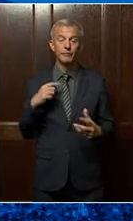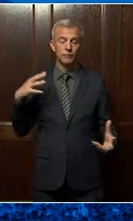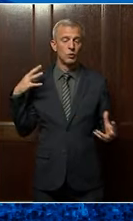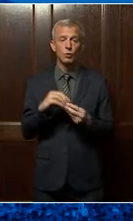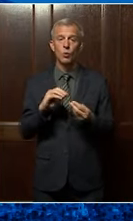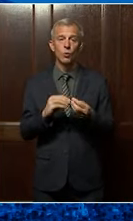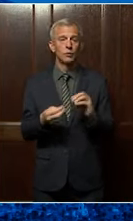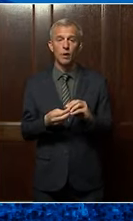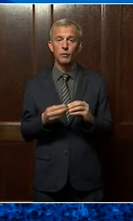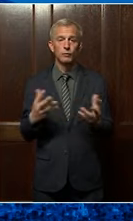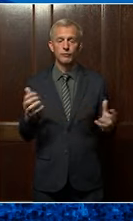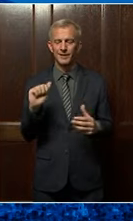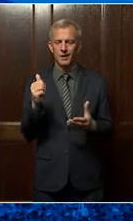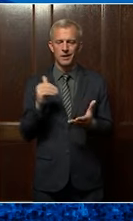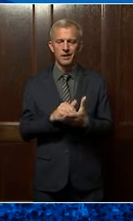number of cases to